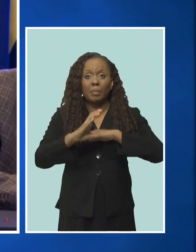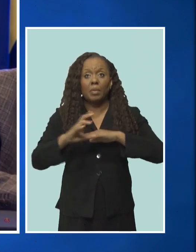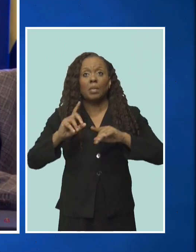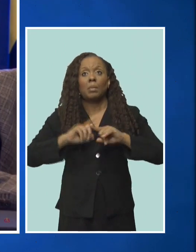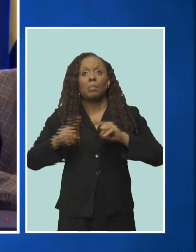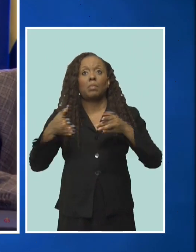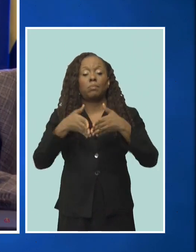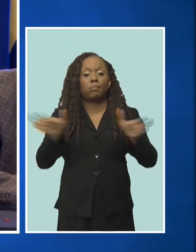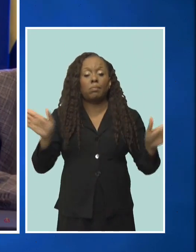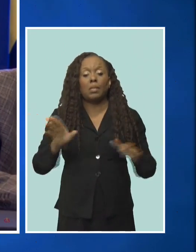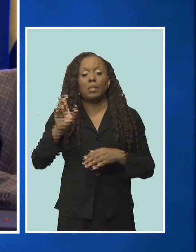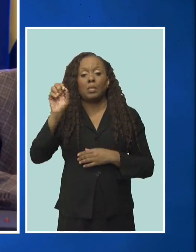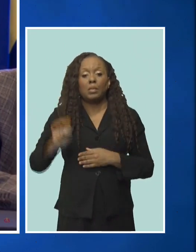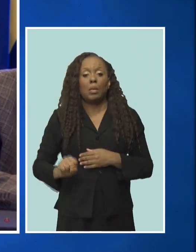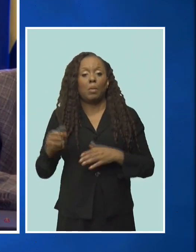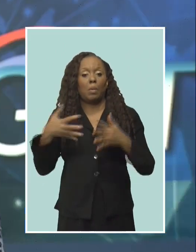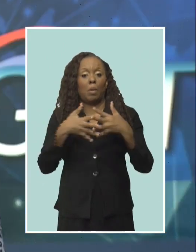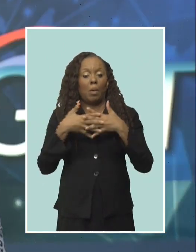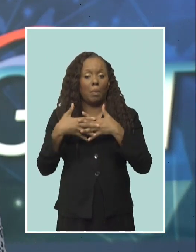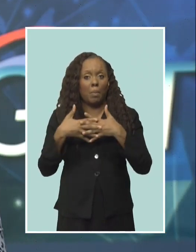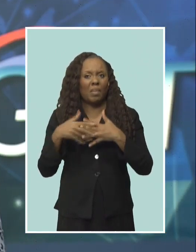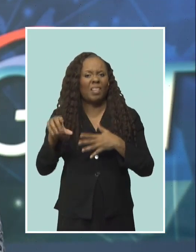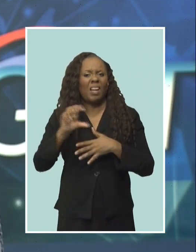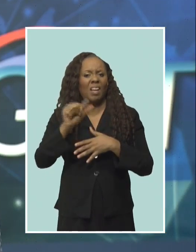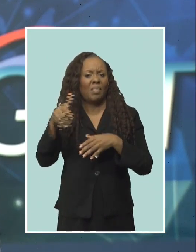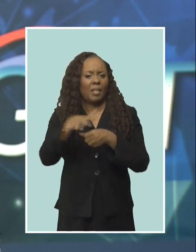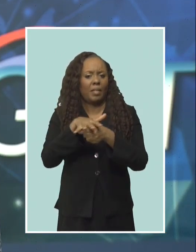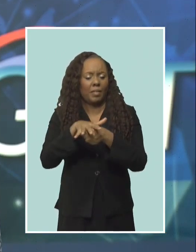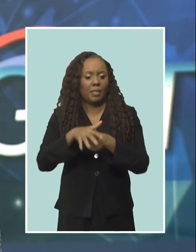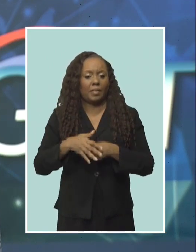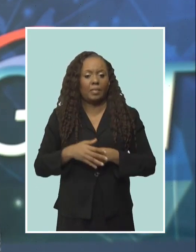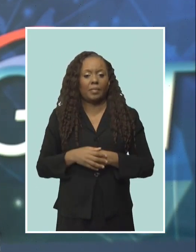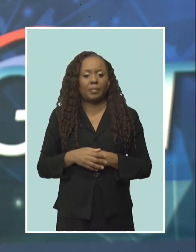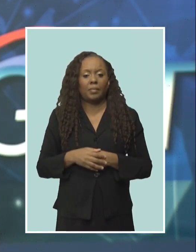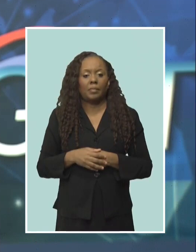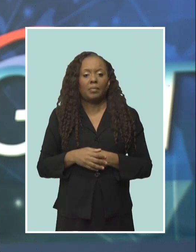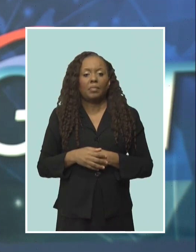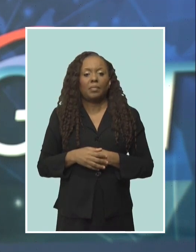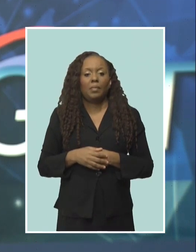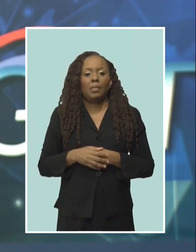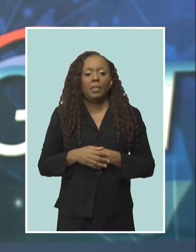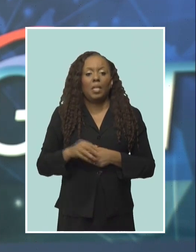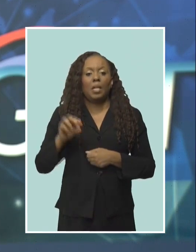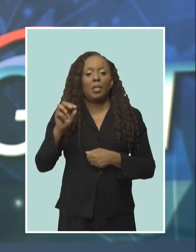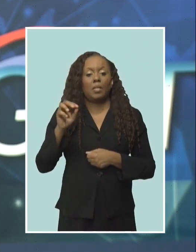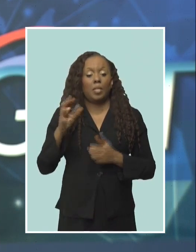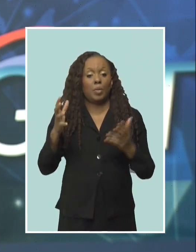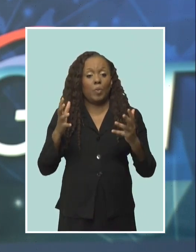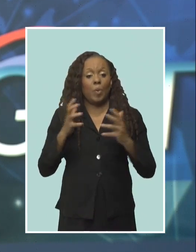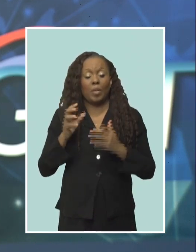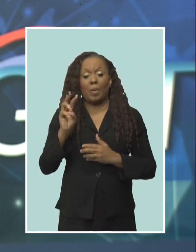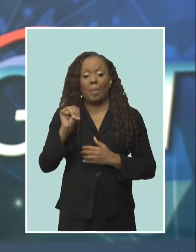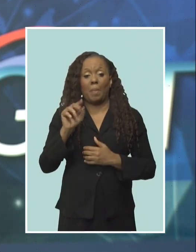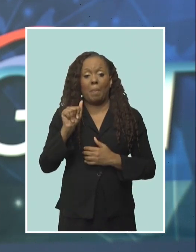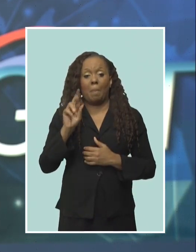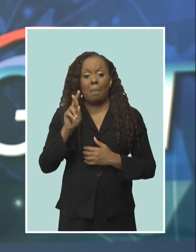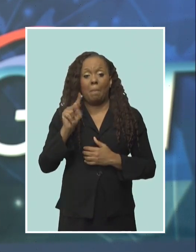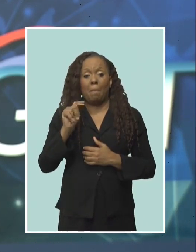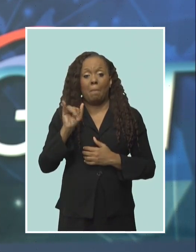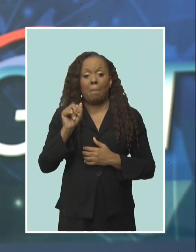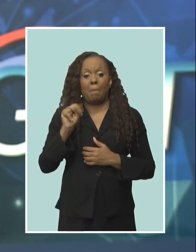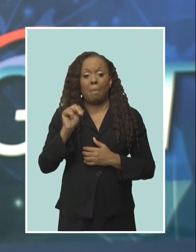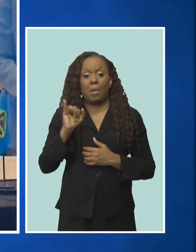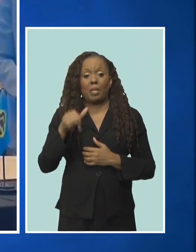and South American region. Efforts are underway to have Martinique become the latest associate member of